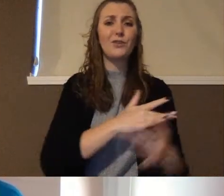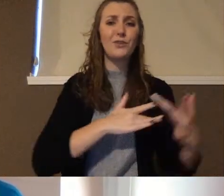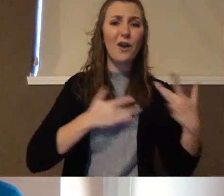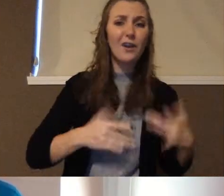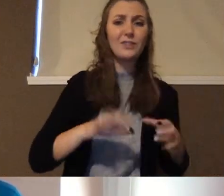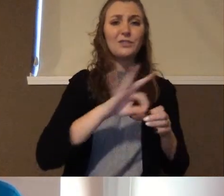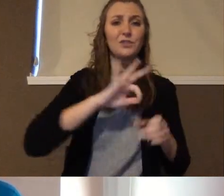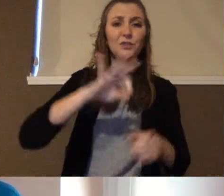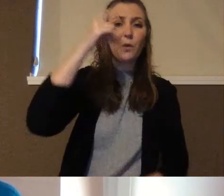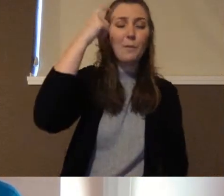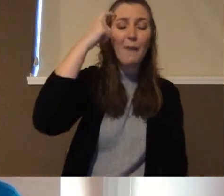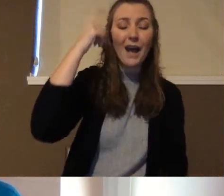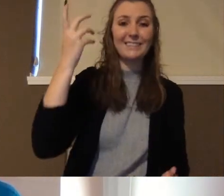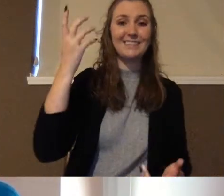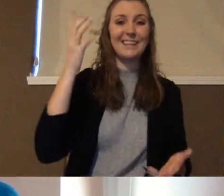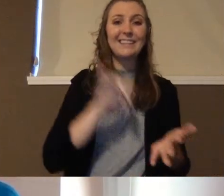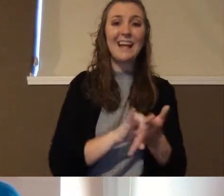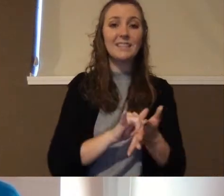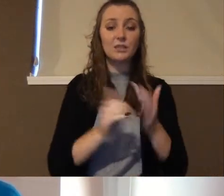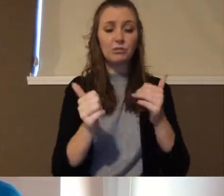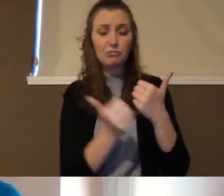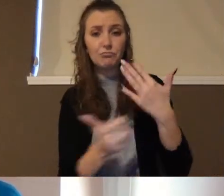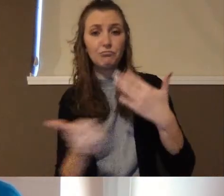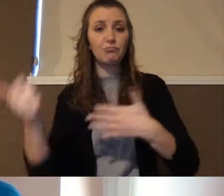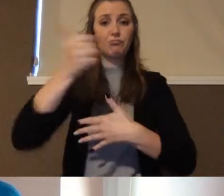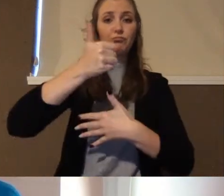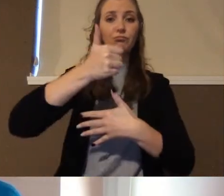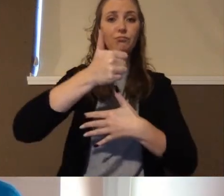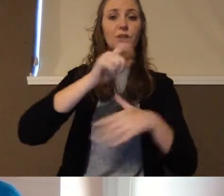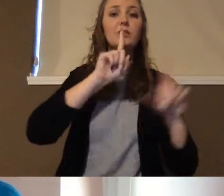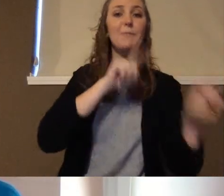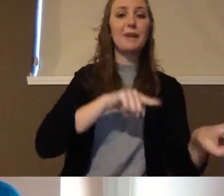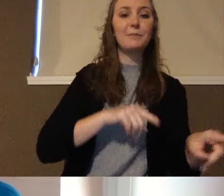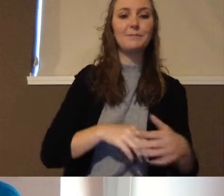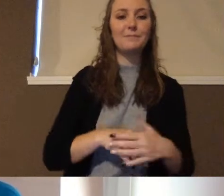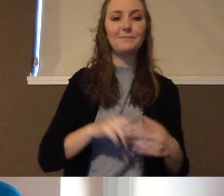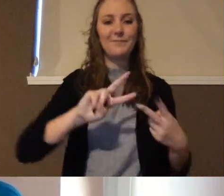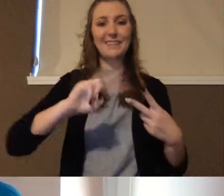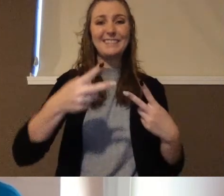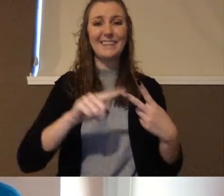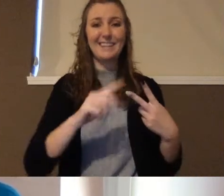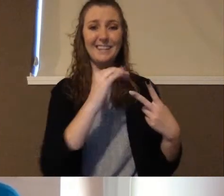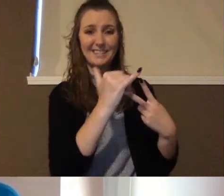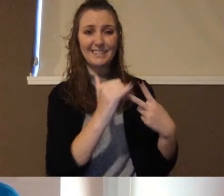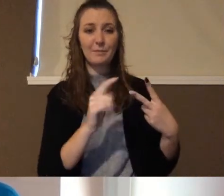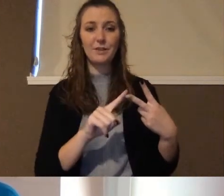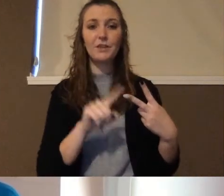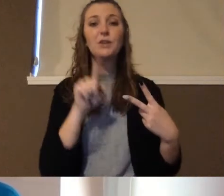commandment, and the second is like it. You shall love your neighbor as yourself.